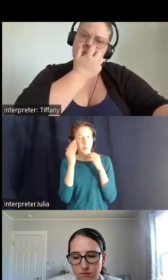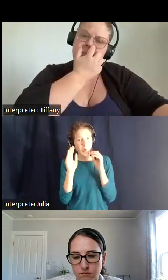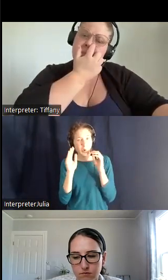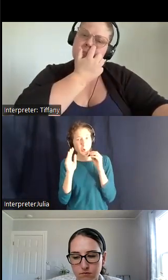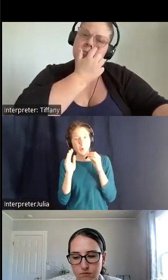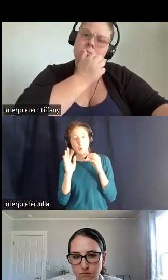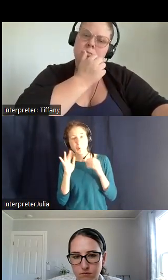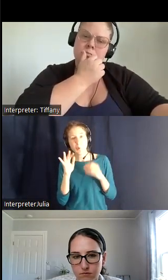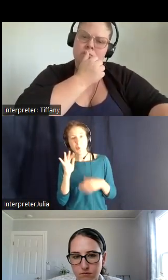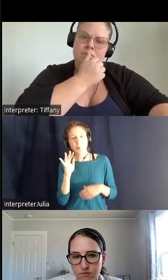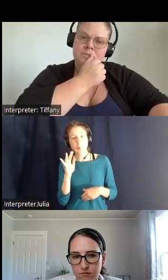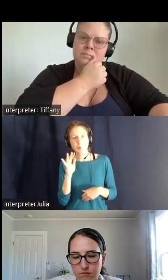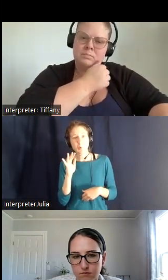particular